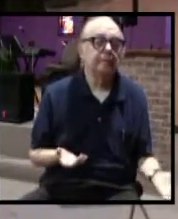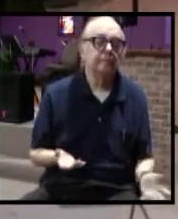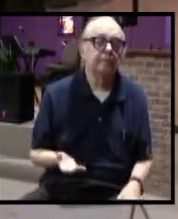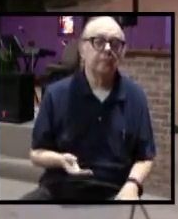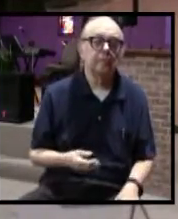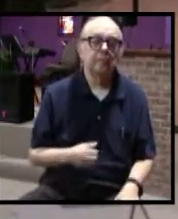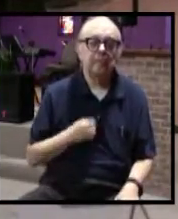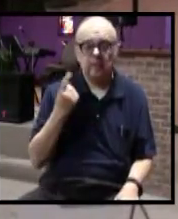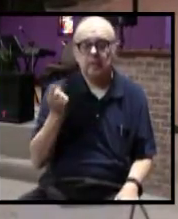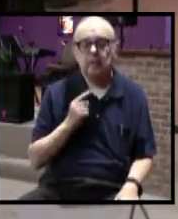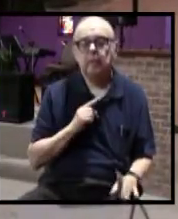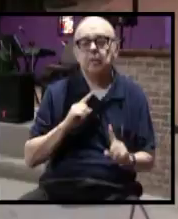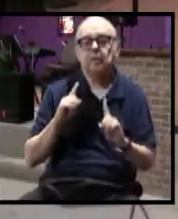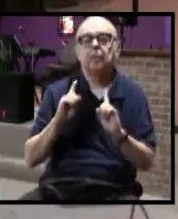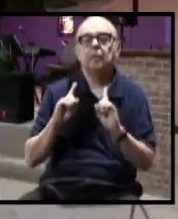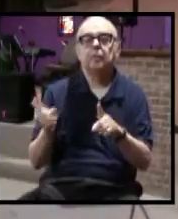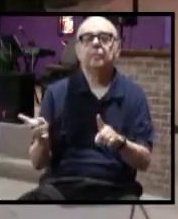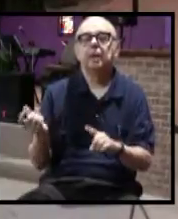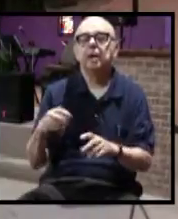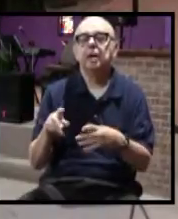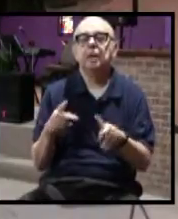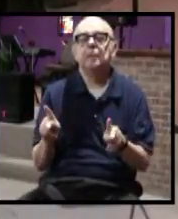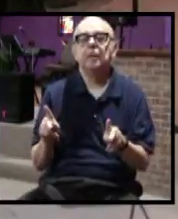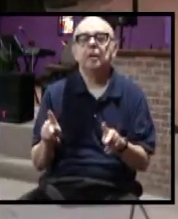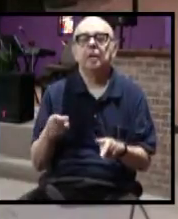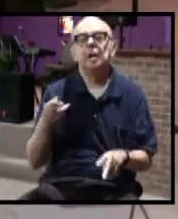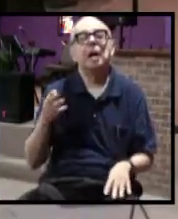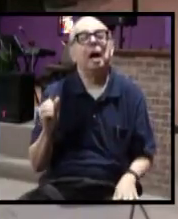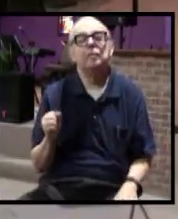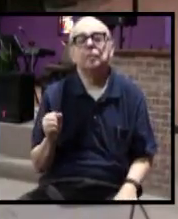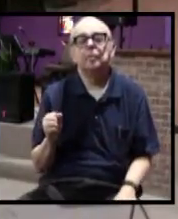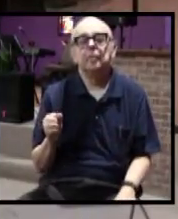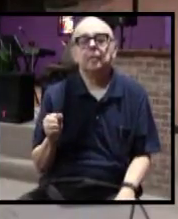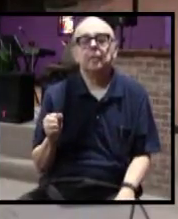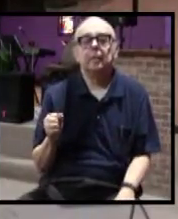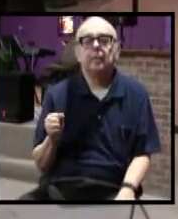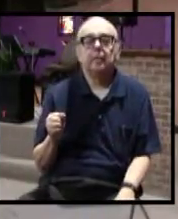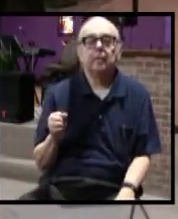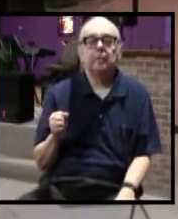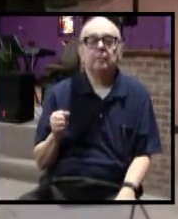It was like, I don't think I ever went to any party in high school.